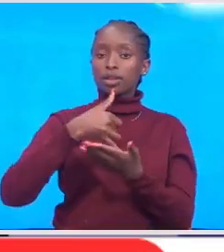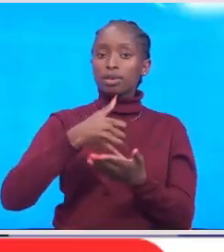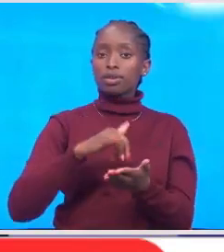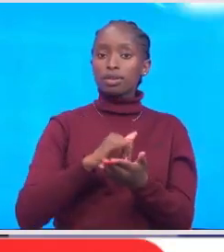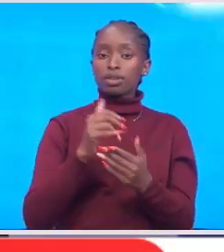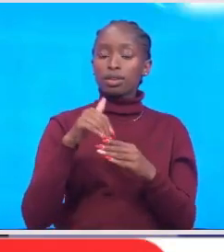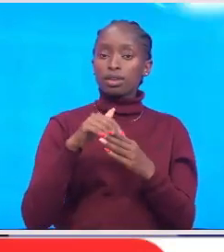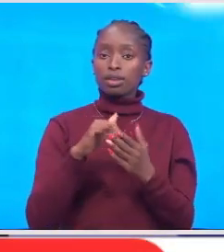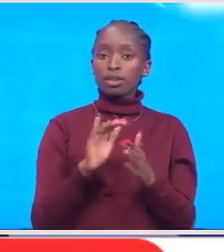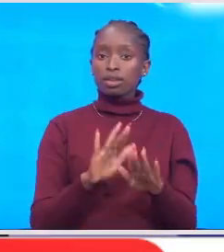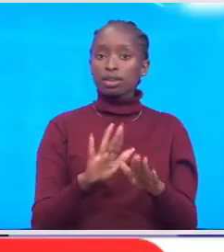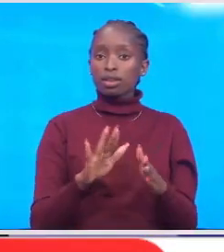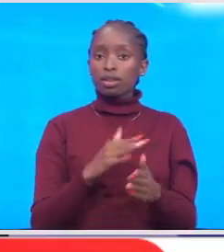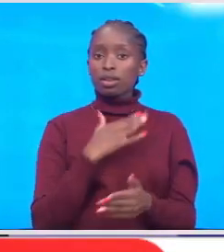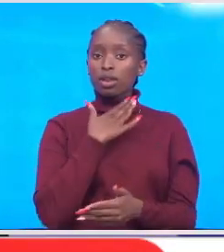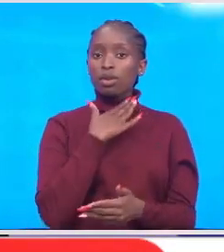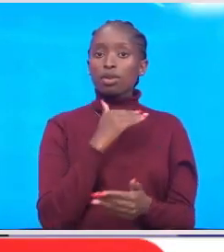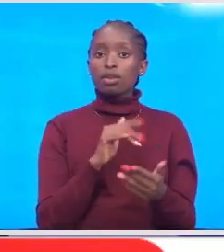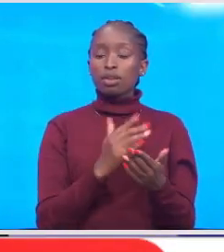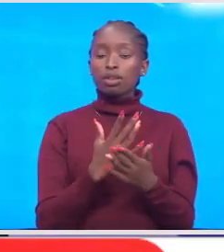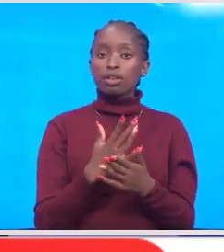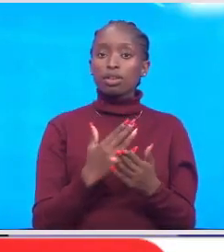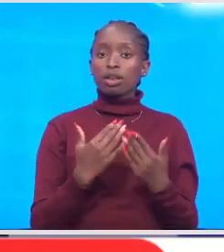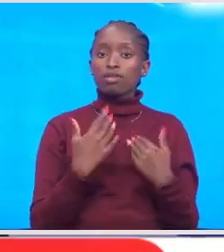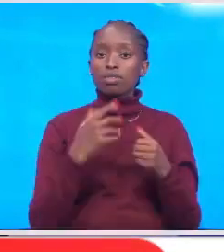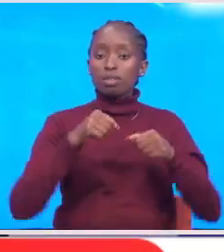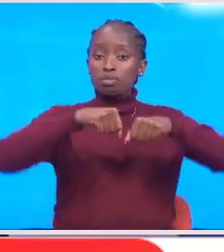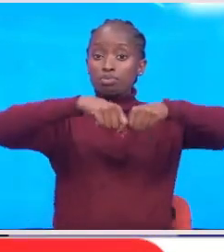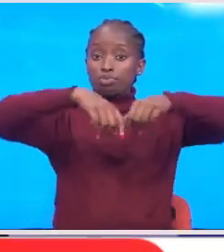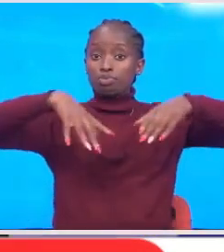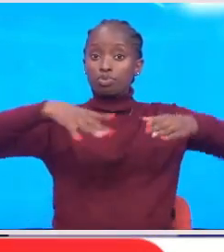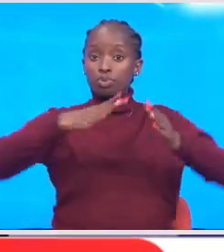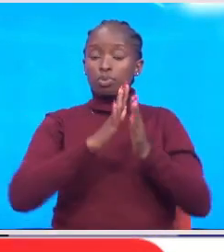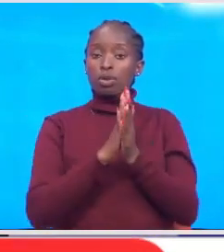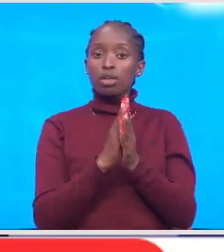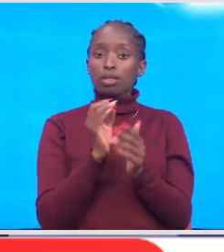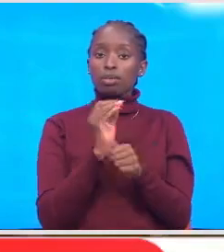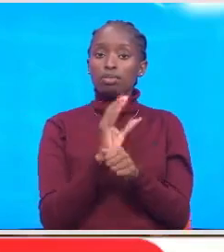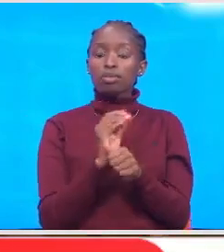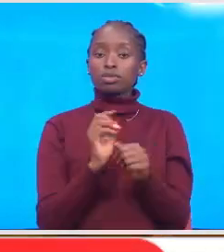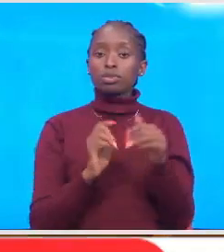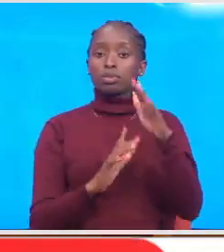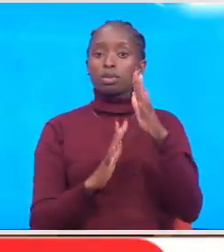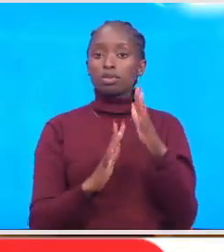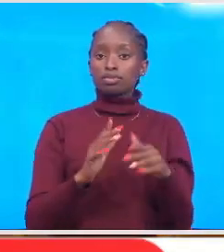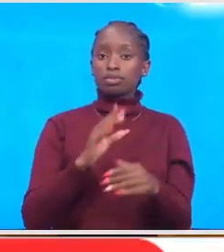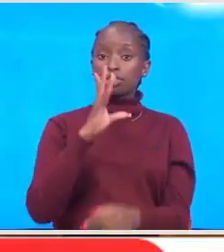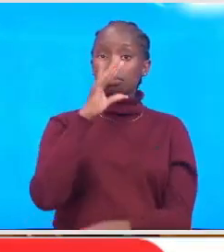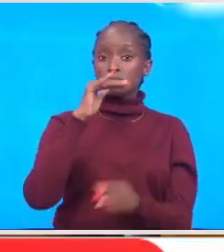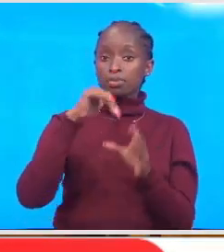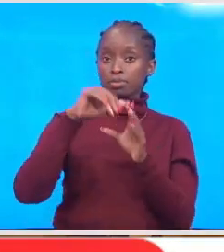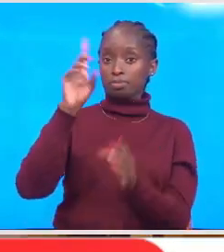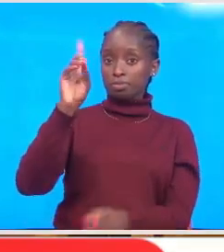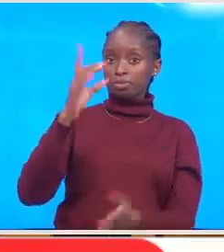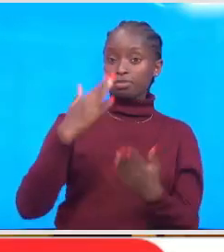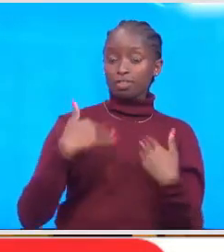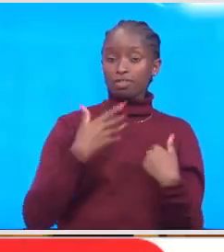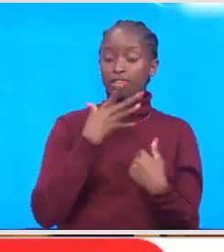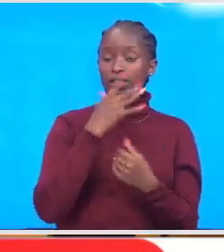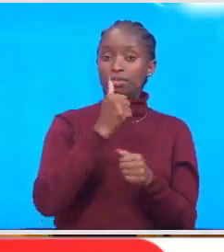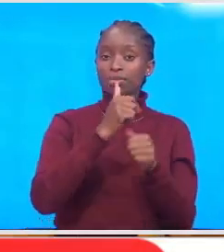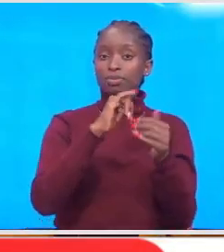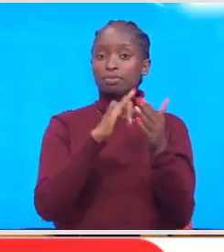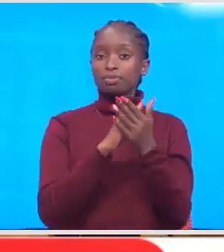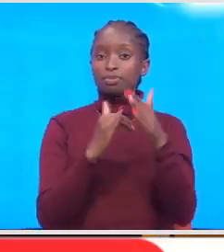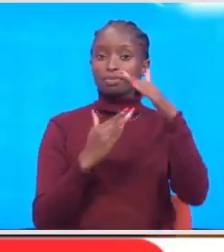of that summit, two reports have been launched by the Nordic Council of Ministers. Speaking in Nairobi, where he hosted journalists ahead of the